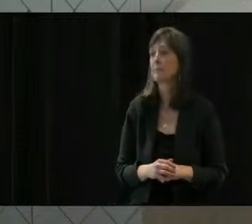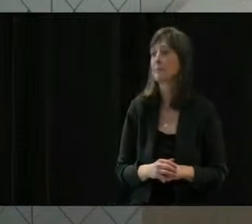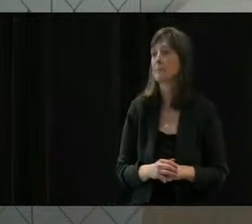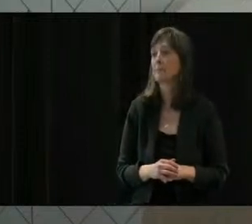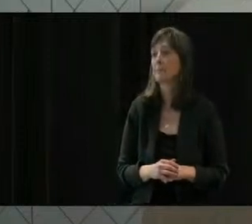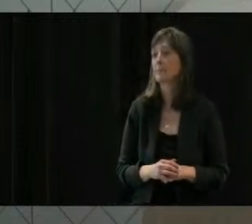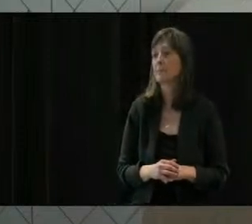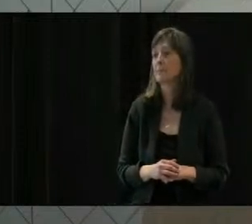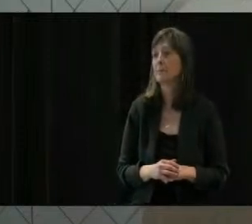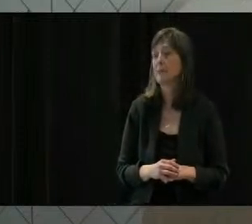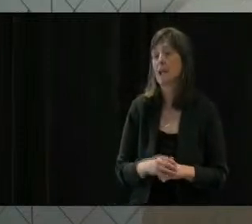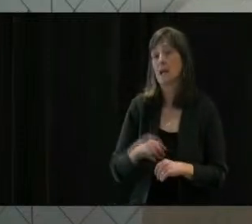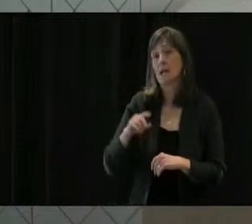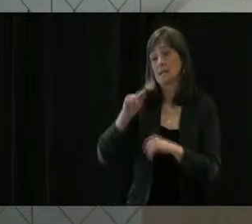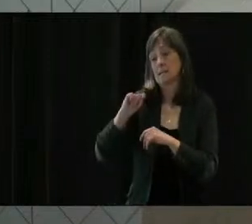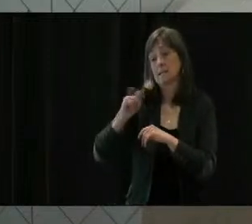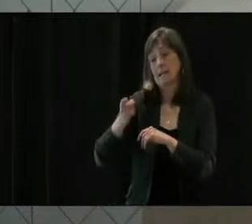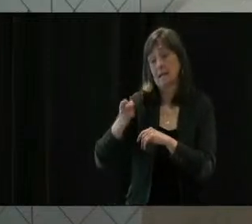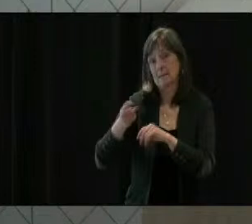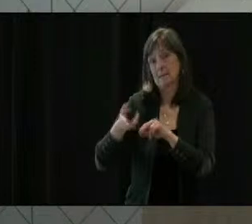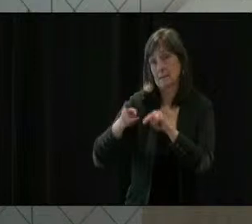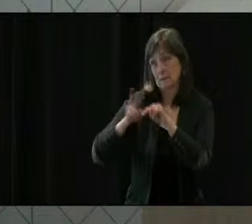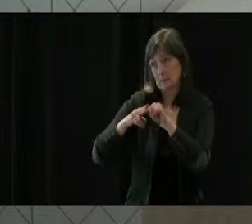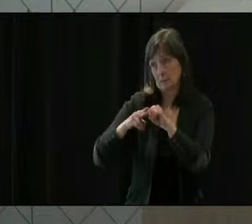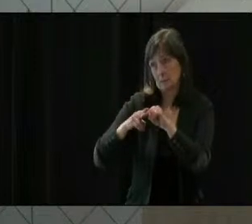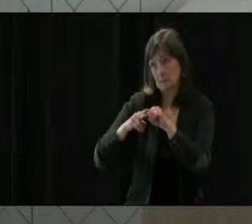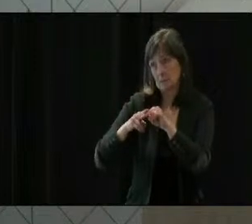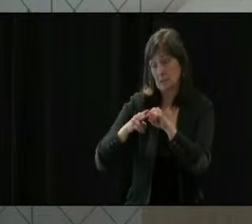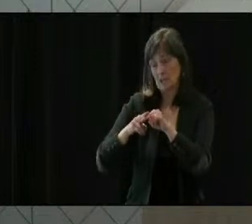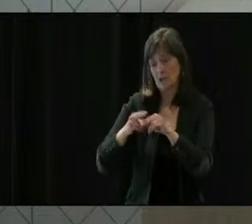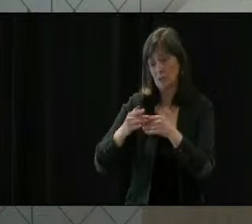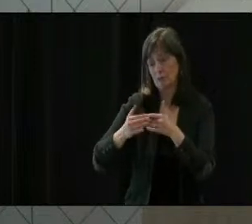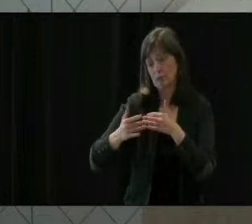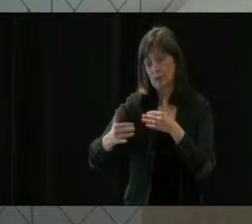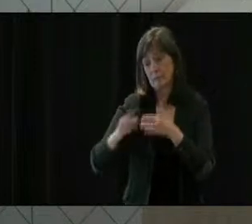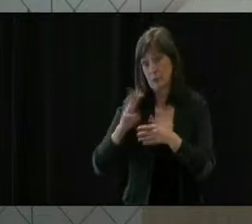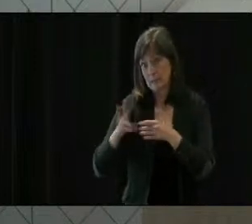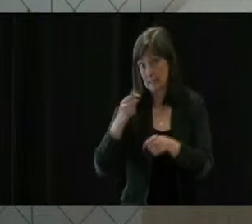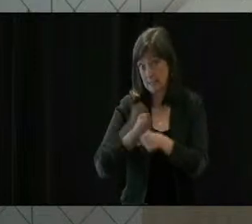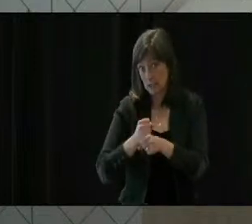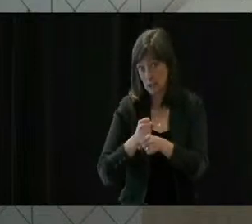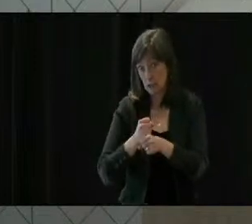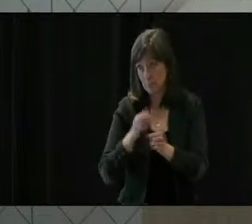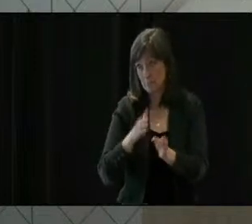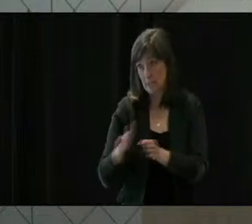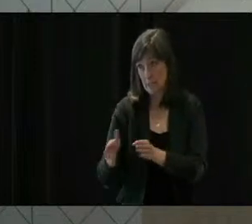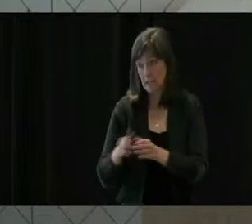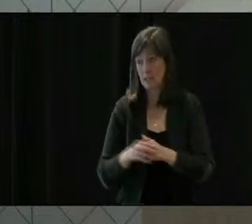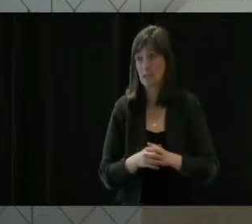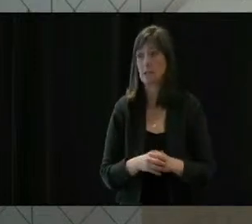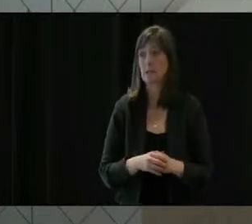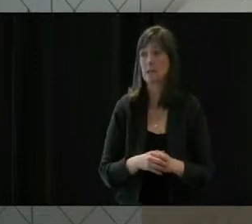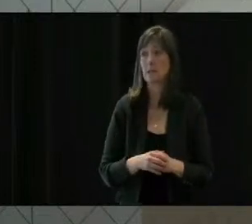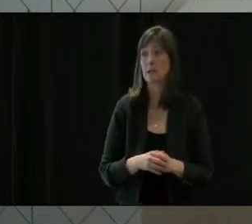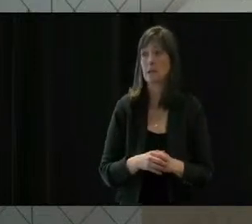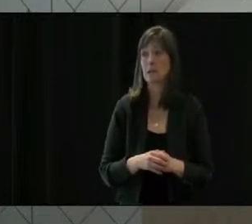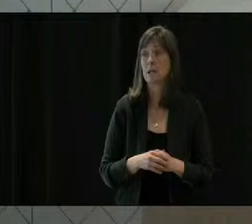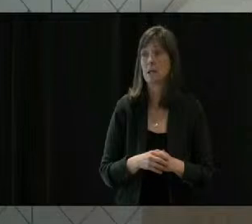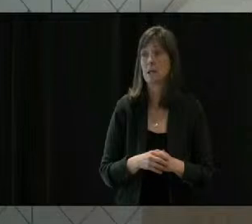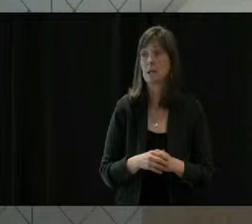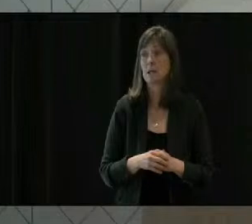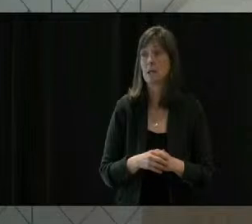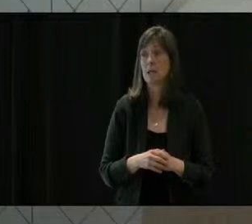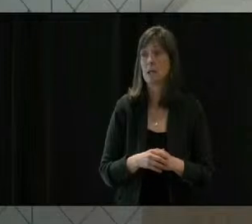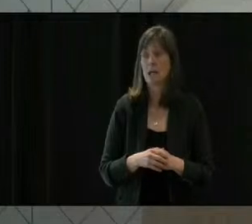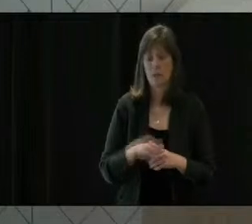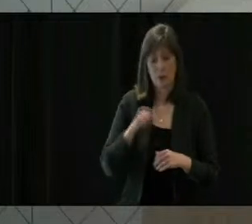When it comes to the tax increase, we're looking over the six-year period here. HSD in particular, looking like we'd be the highest tax